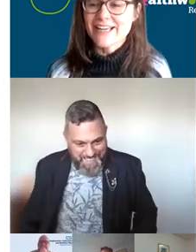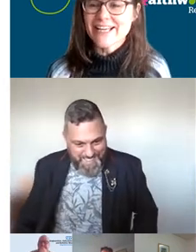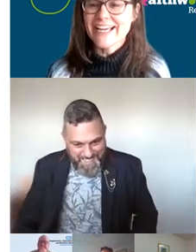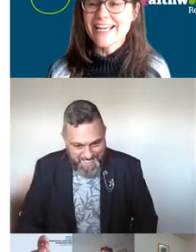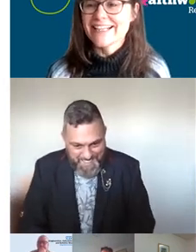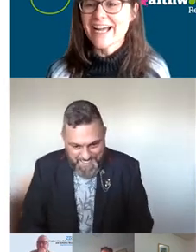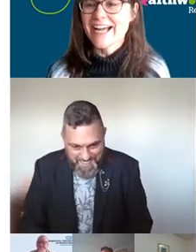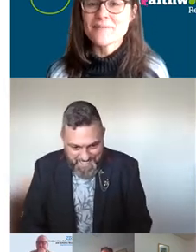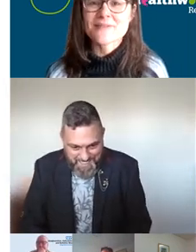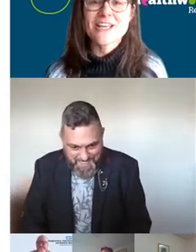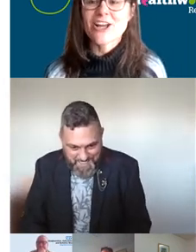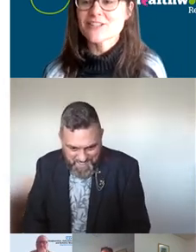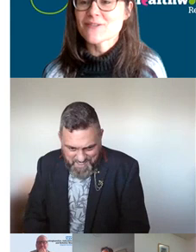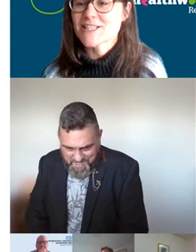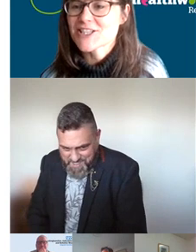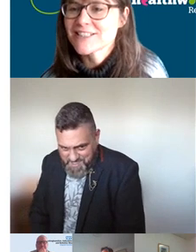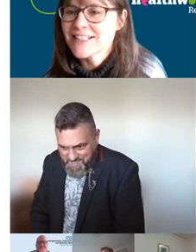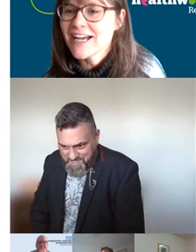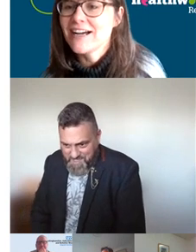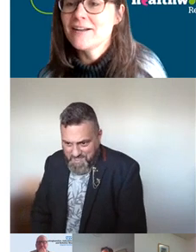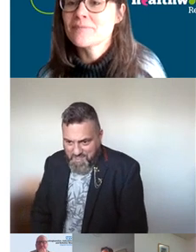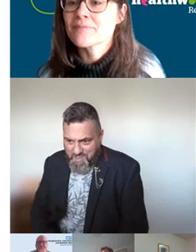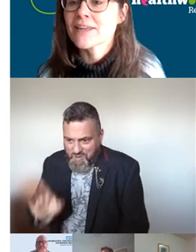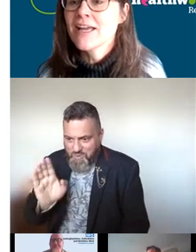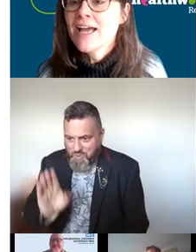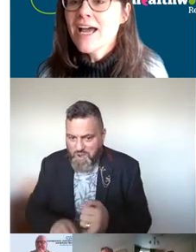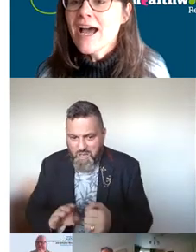Thank you. Okay, the last question